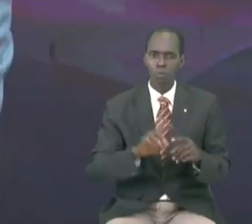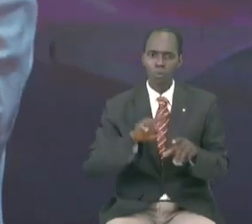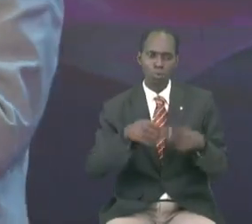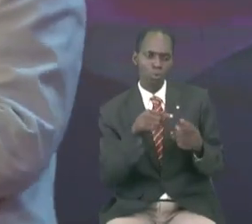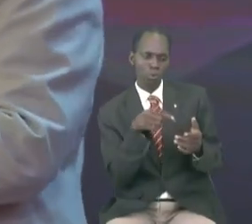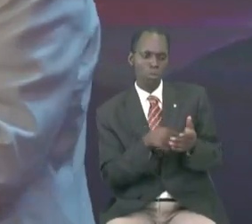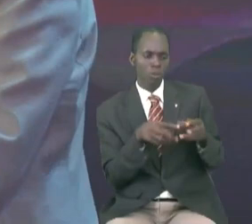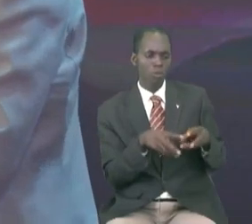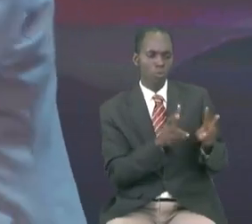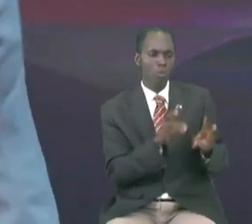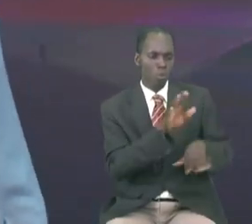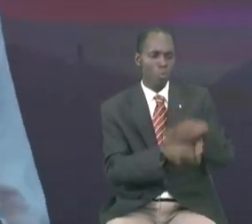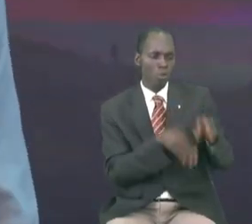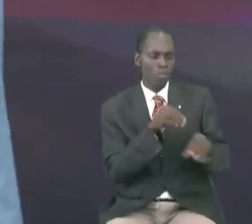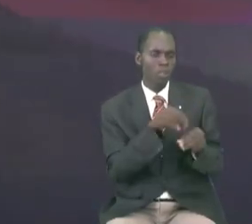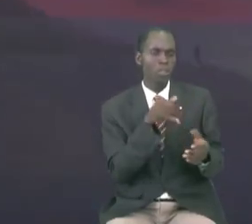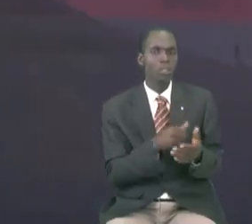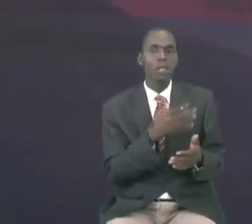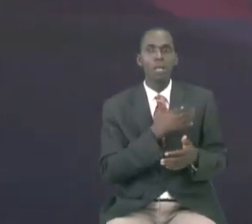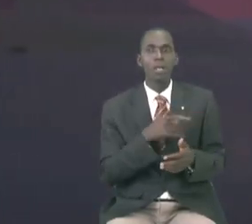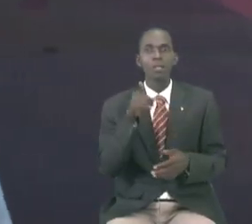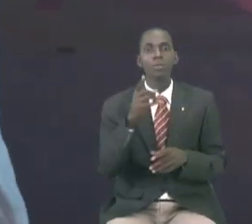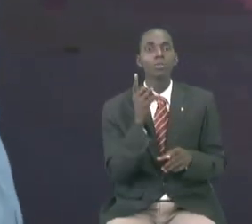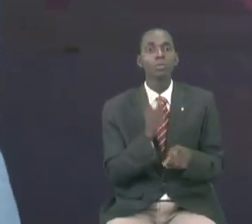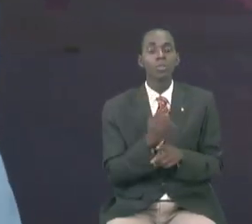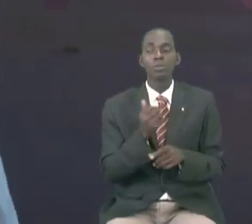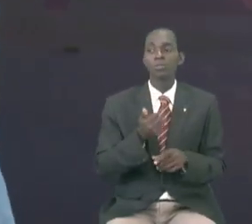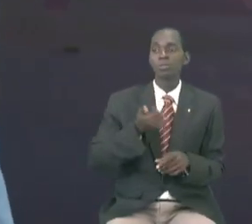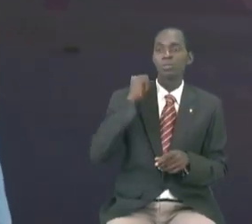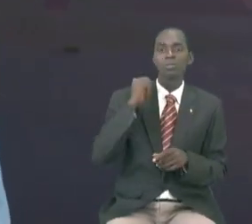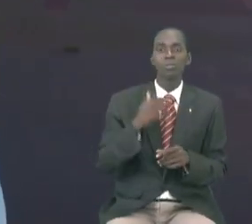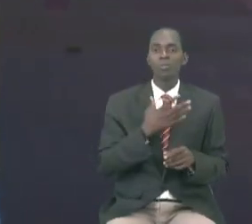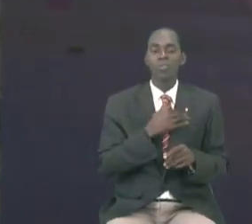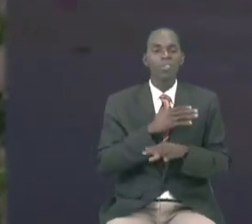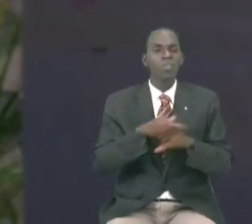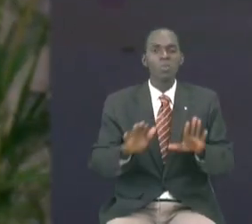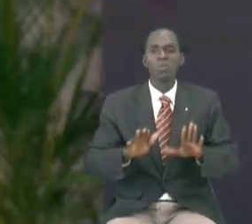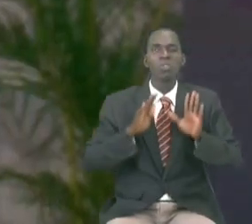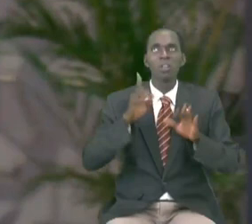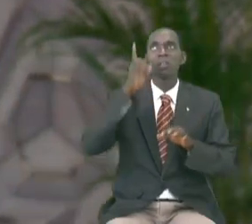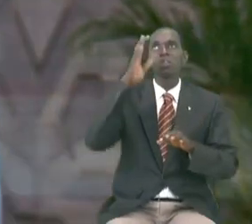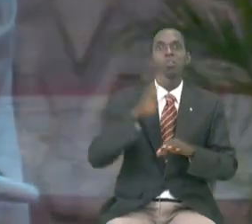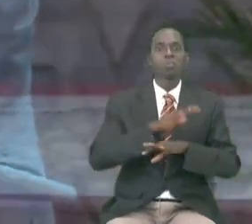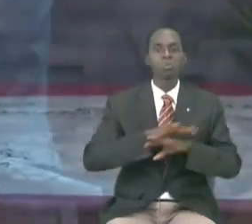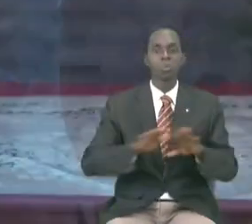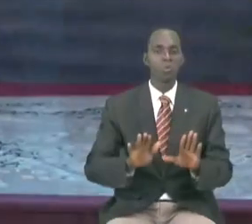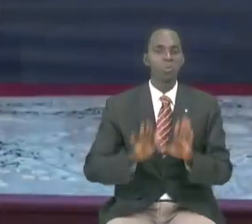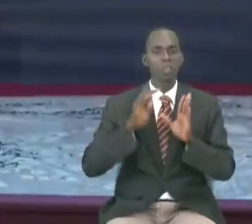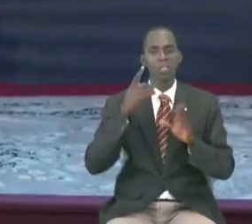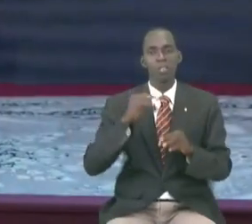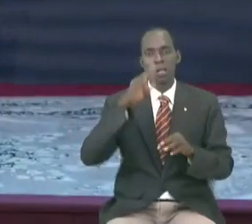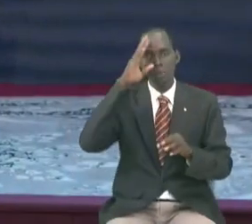fear the man or the woman that the Lord has placed over you, says the Lord God. We're looking at